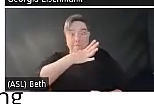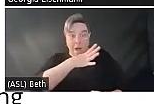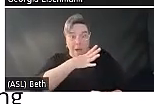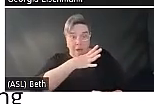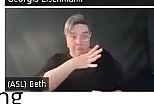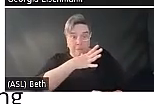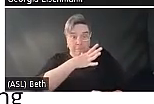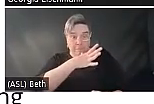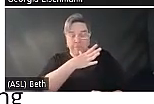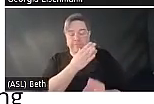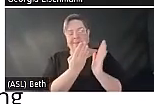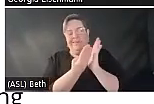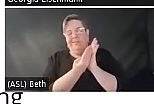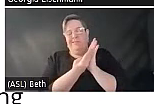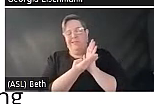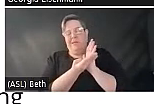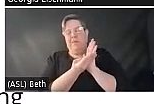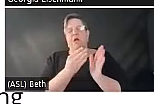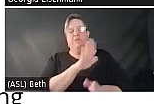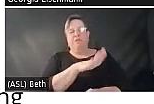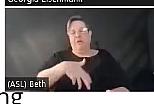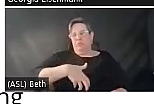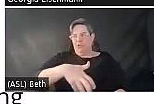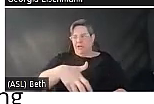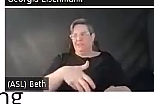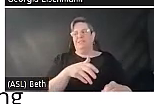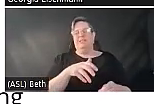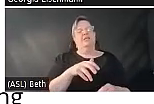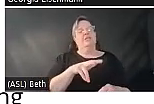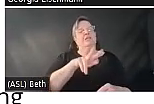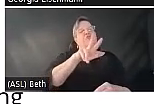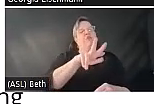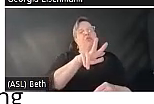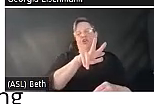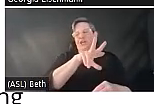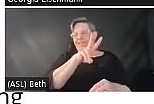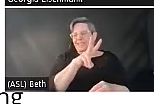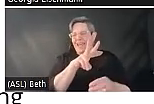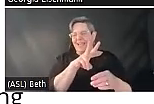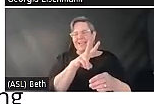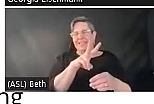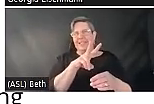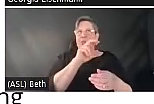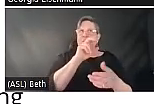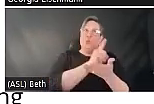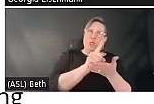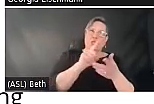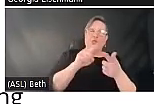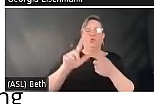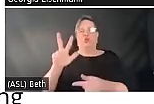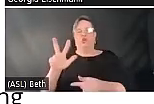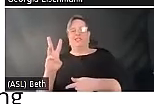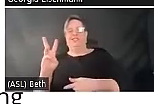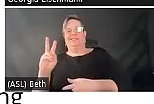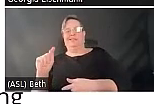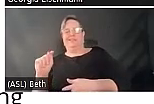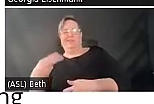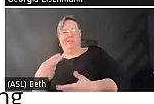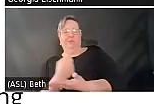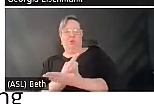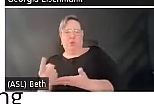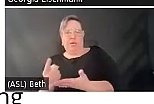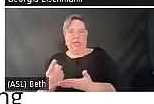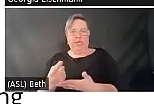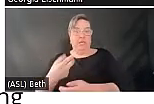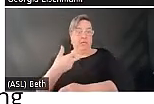later part of pregnancy, that 32nd to 36th week of pregnancy, which will then give them some immunity, give the